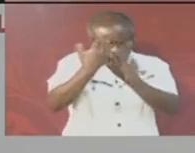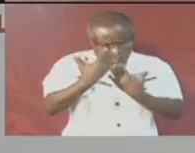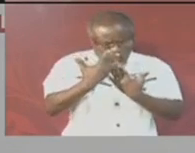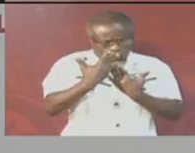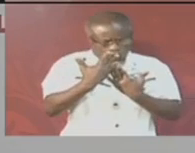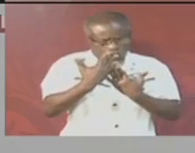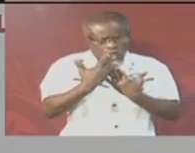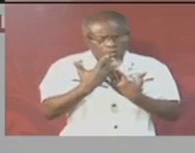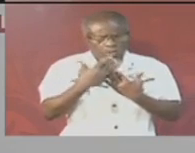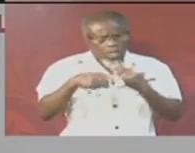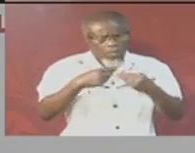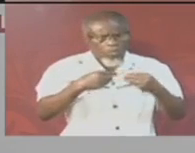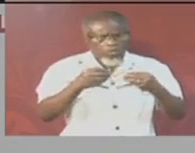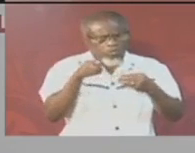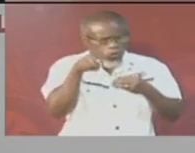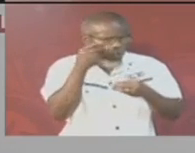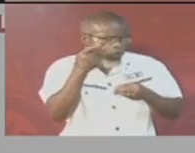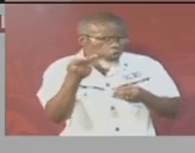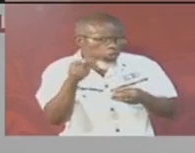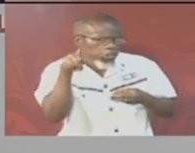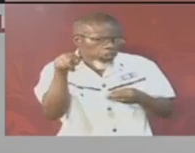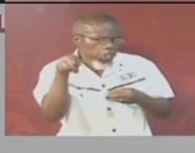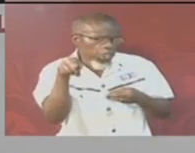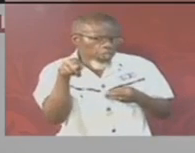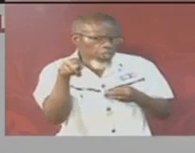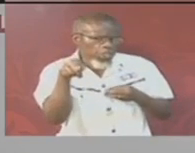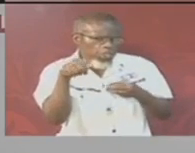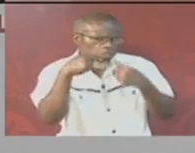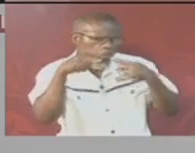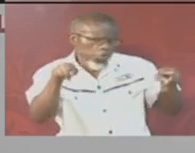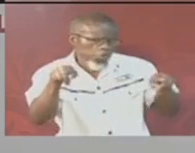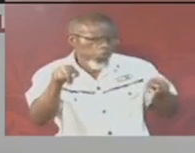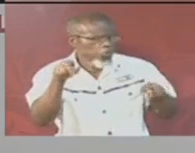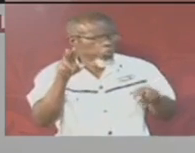many members of the national community, may have seen last